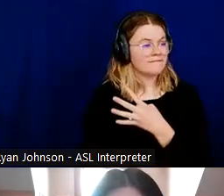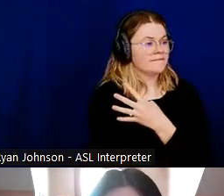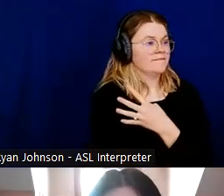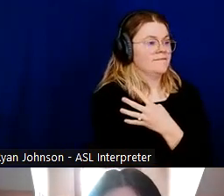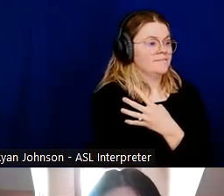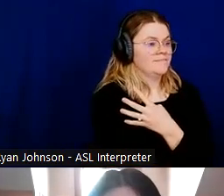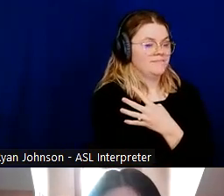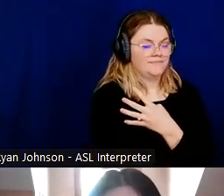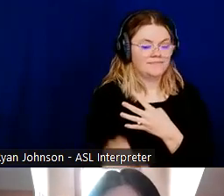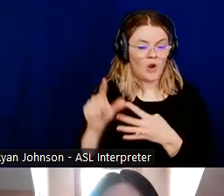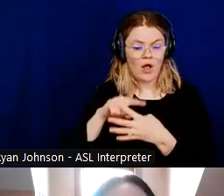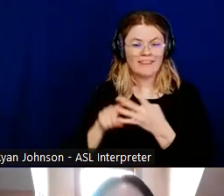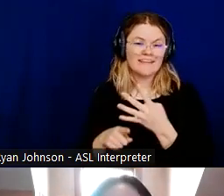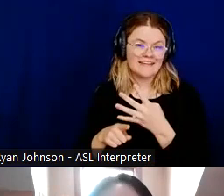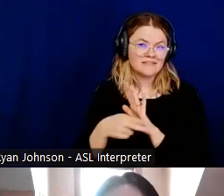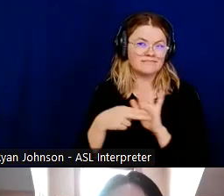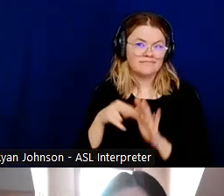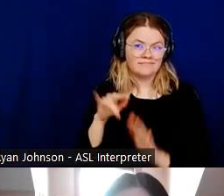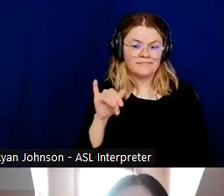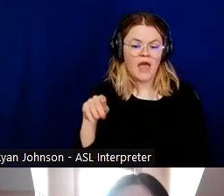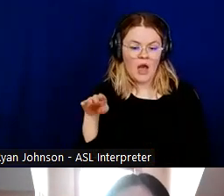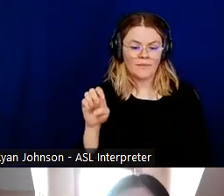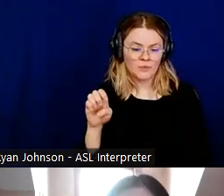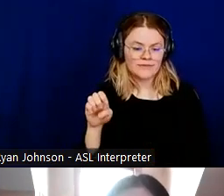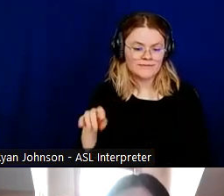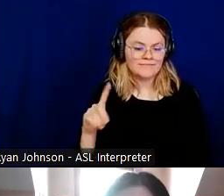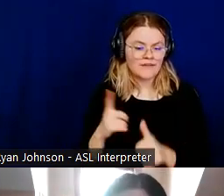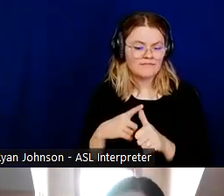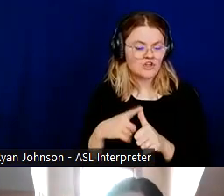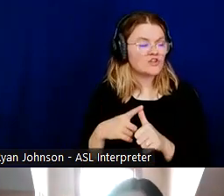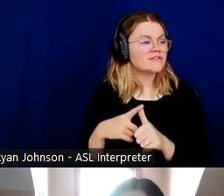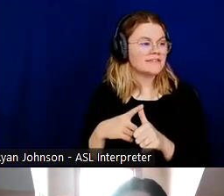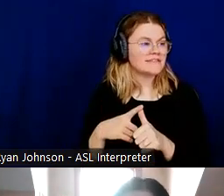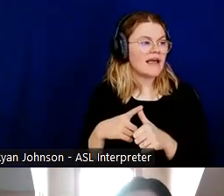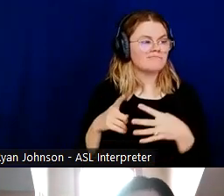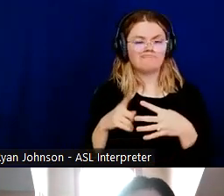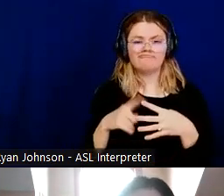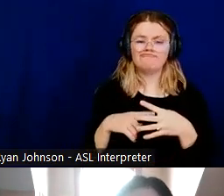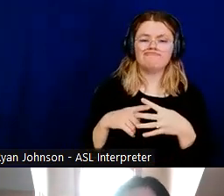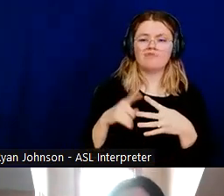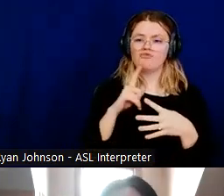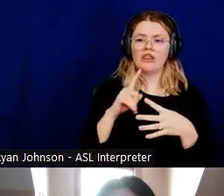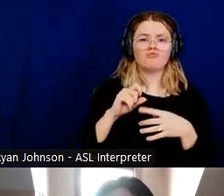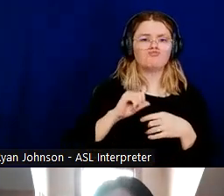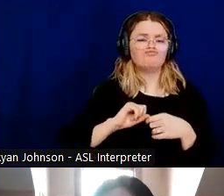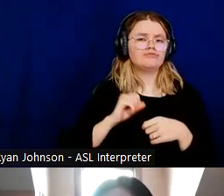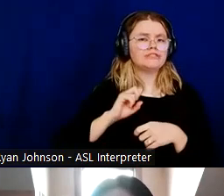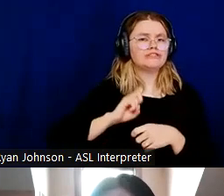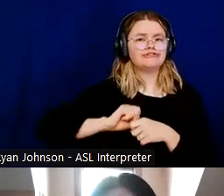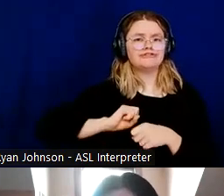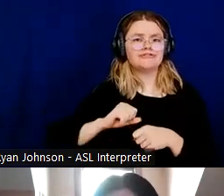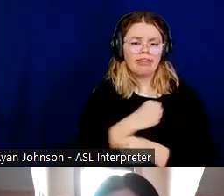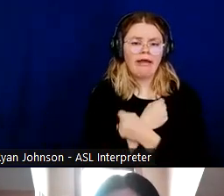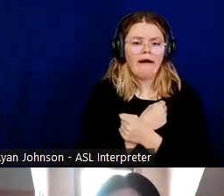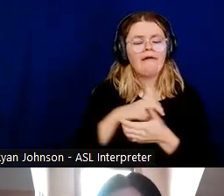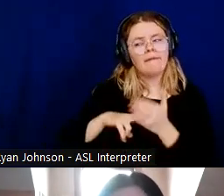abuse. The tough love trope shows individuals treating others horribly in order